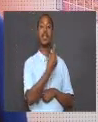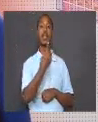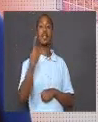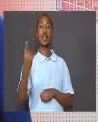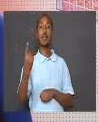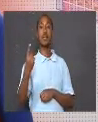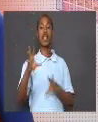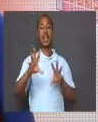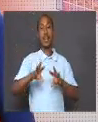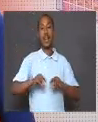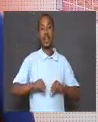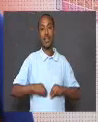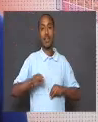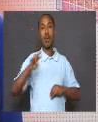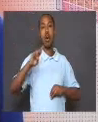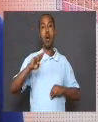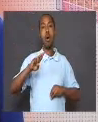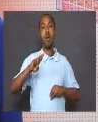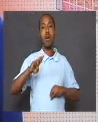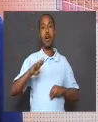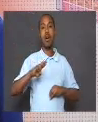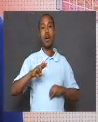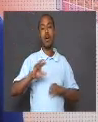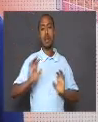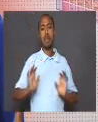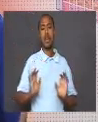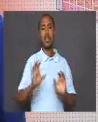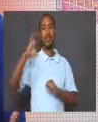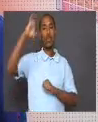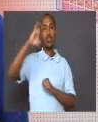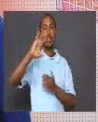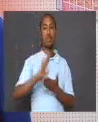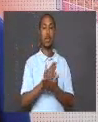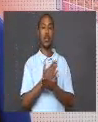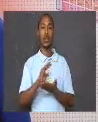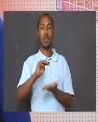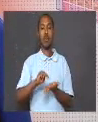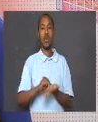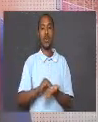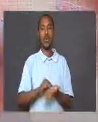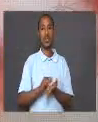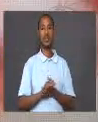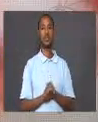the attractive or repulsive forces between molecules.